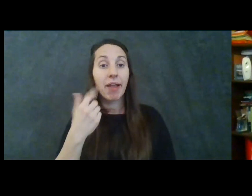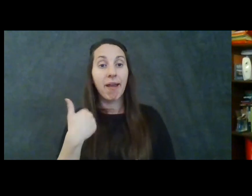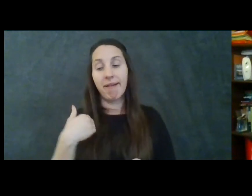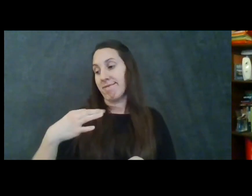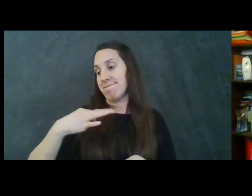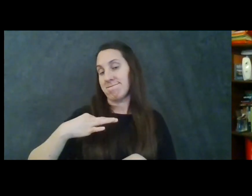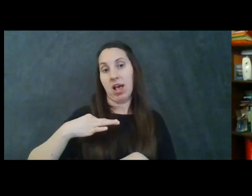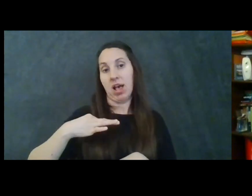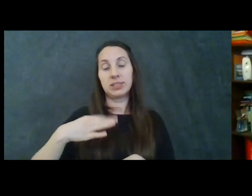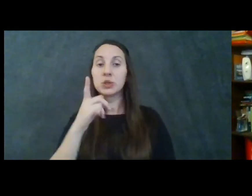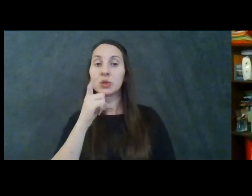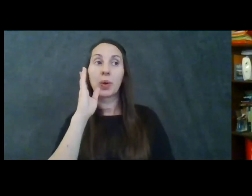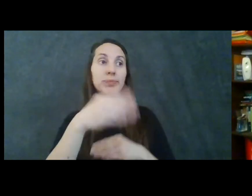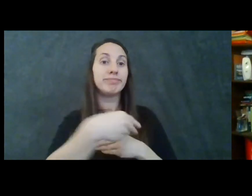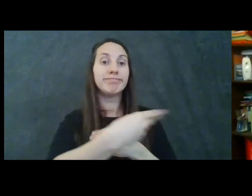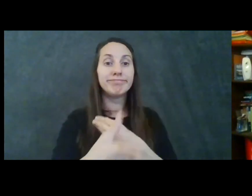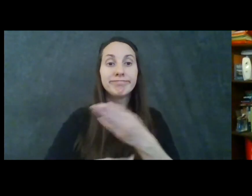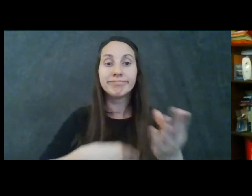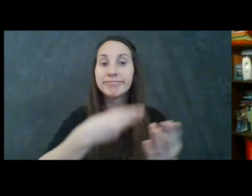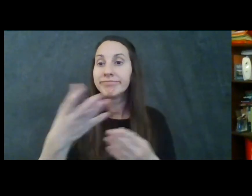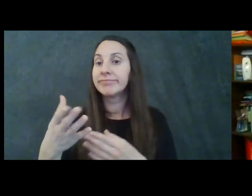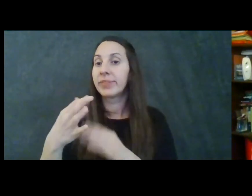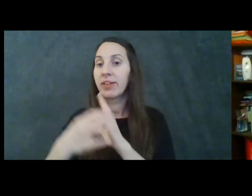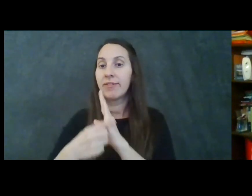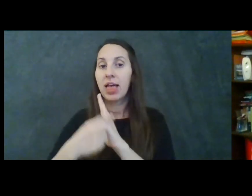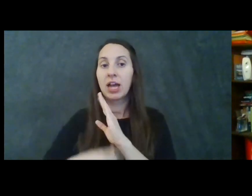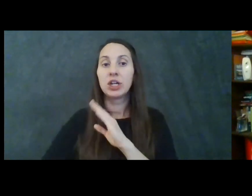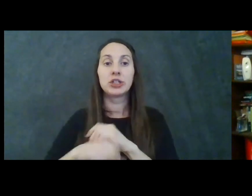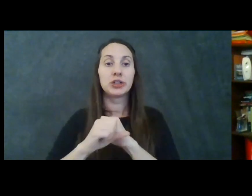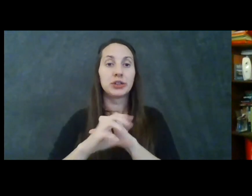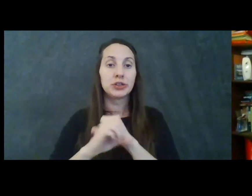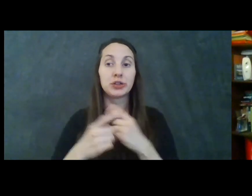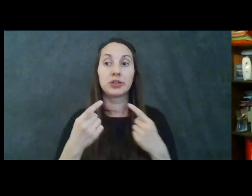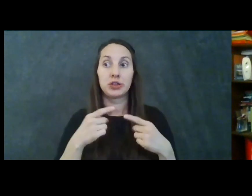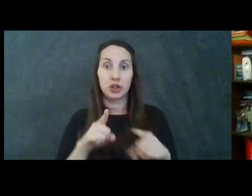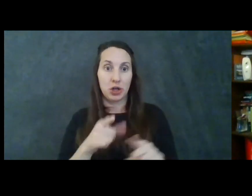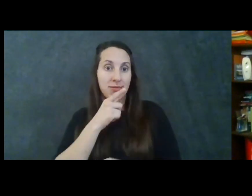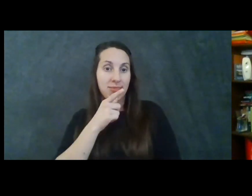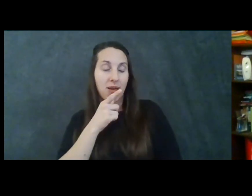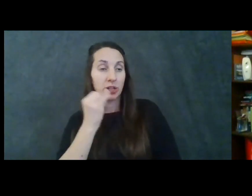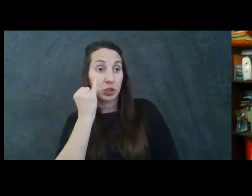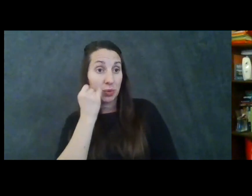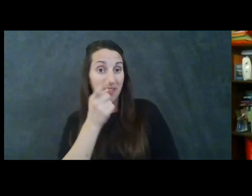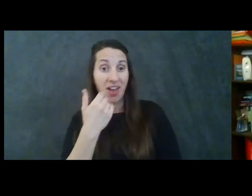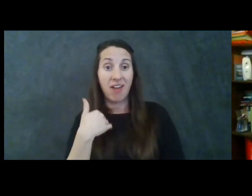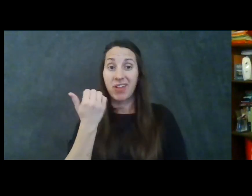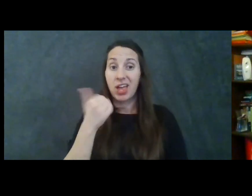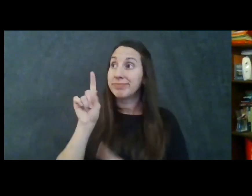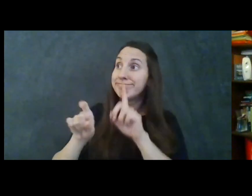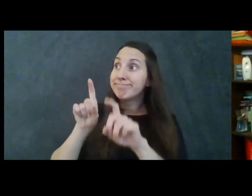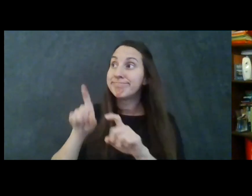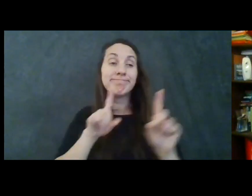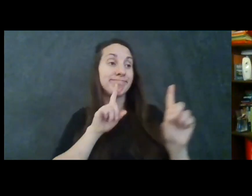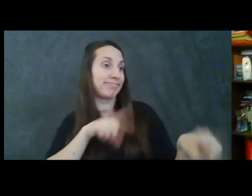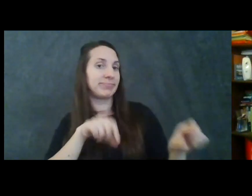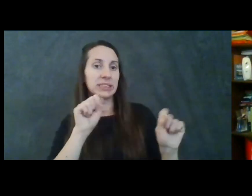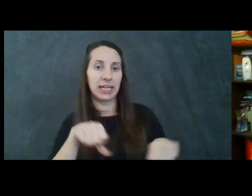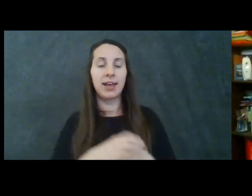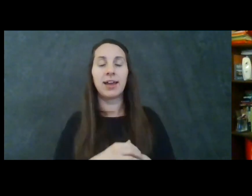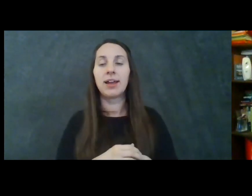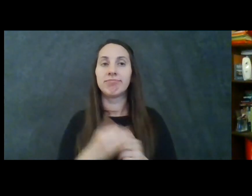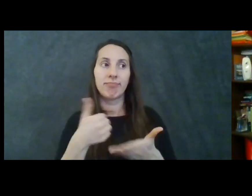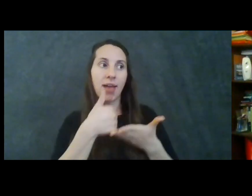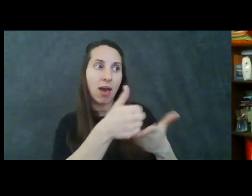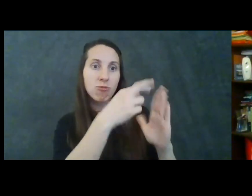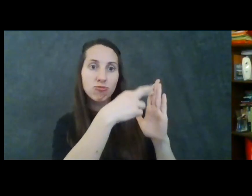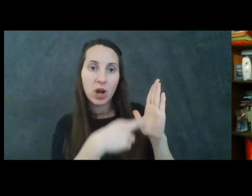and answer any questions that they may have and help them to register to vote if that's what they need, and help them